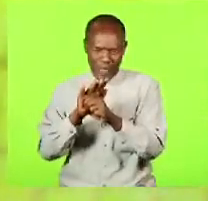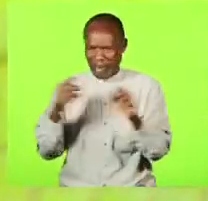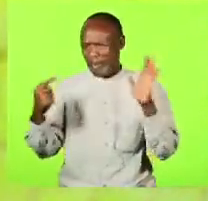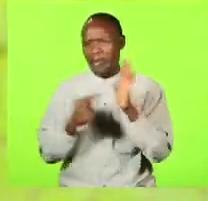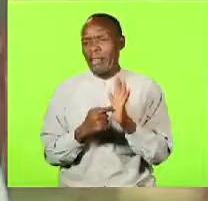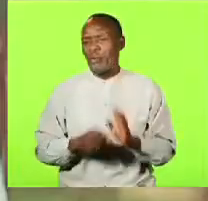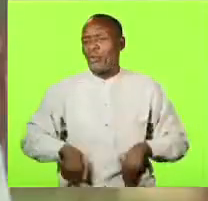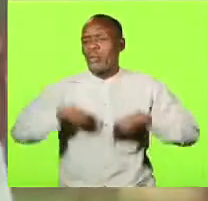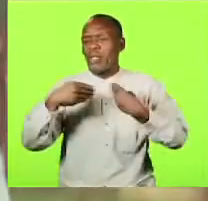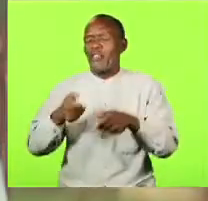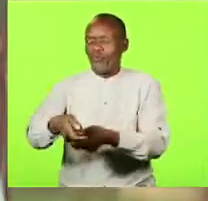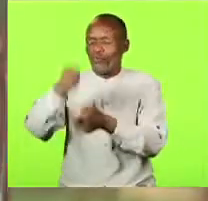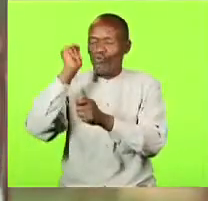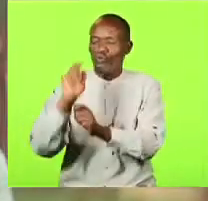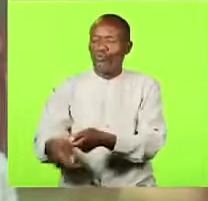my family.